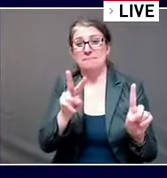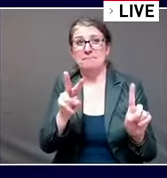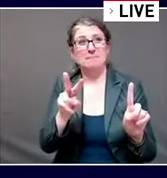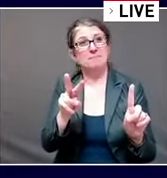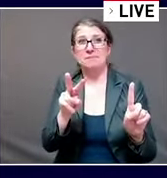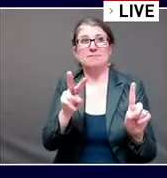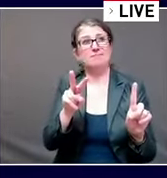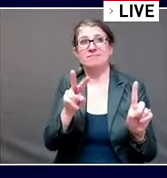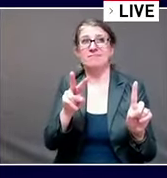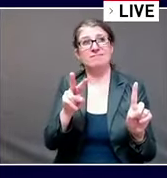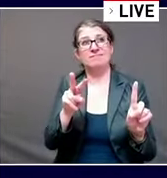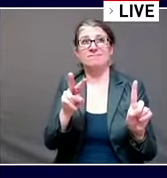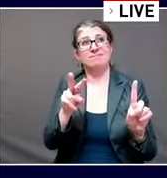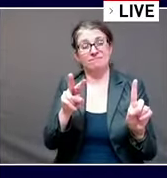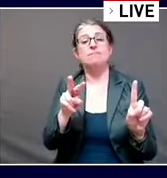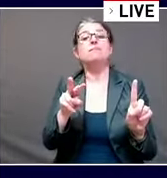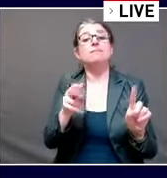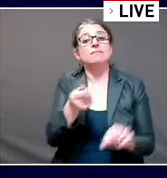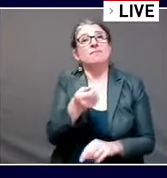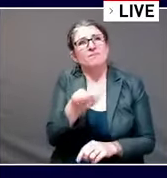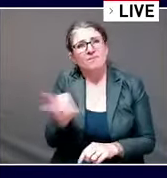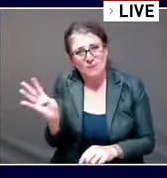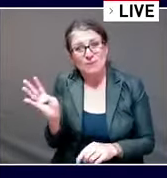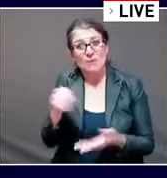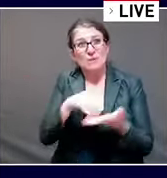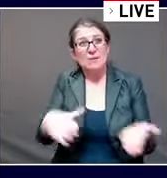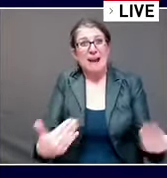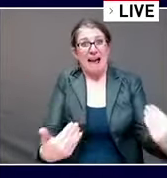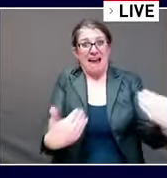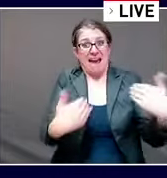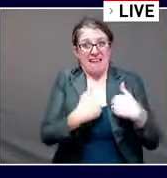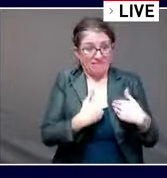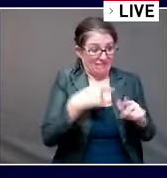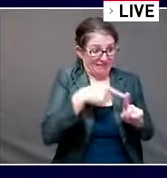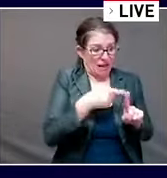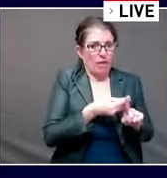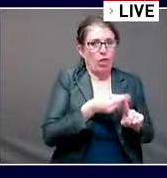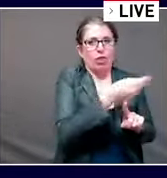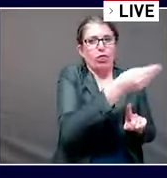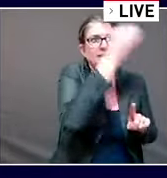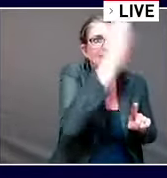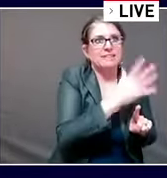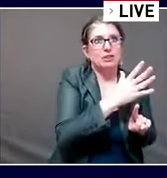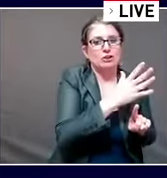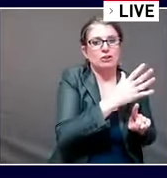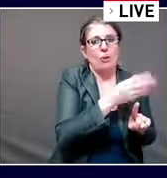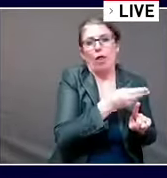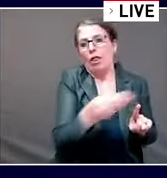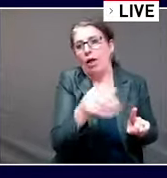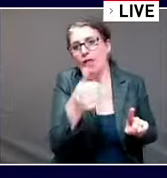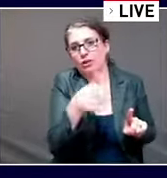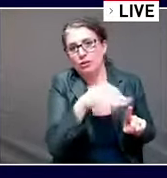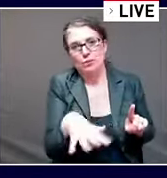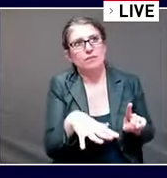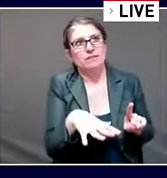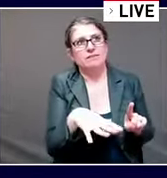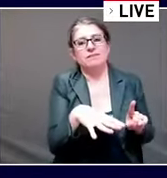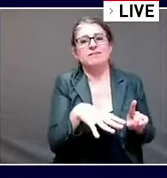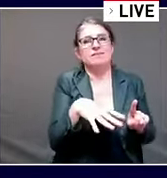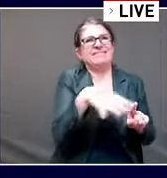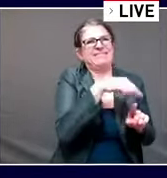school. Yes, we have detected cases of COVID-19, but not many instances of spread